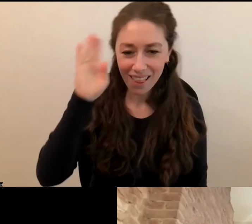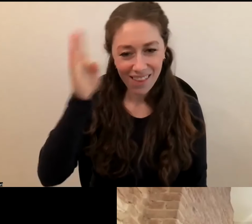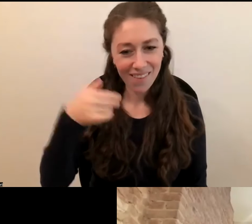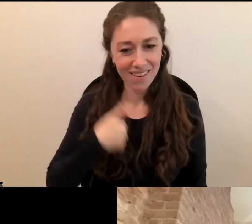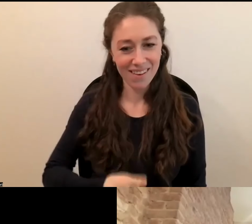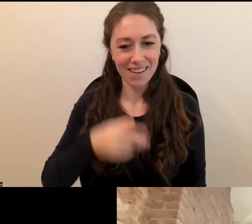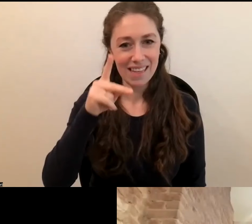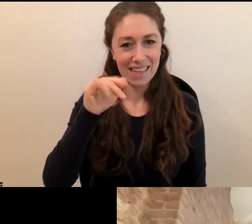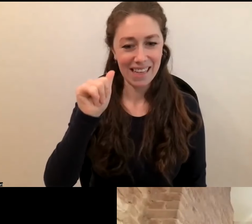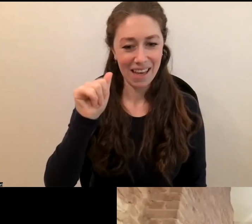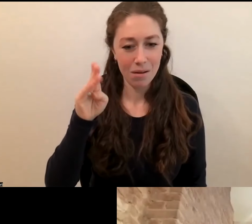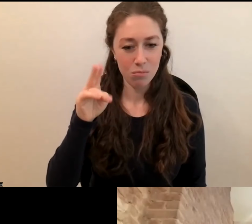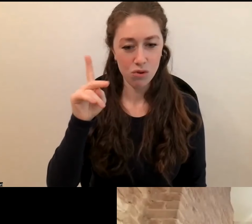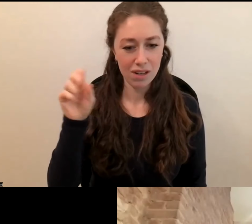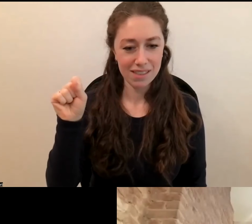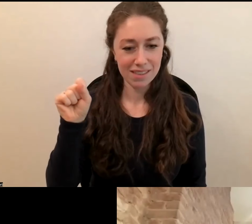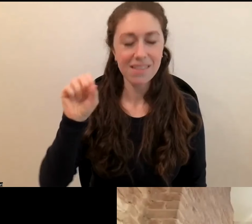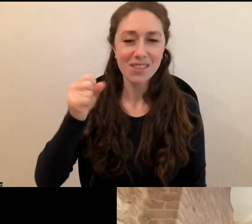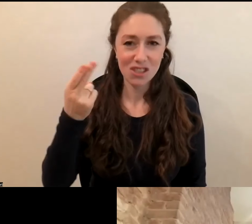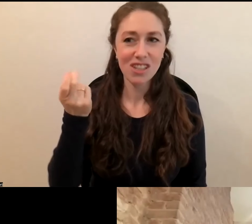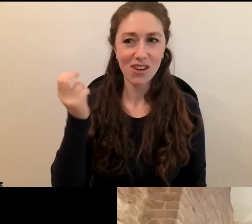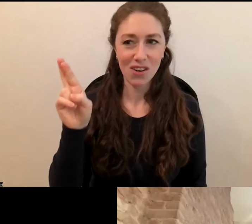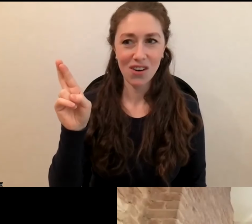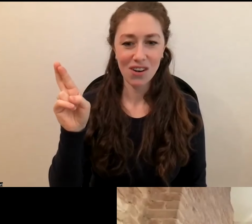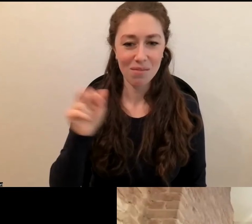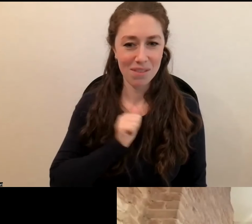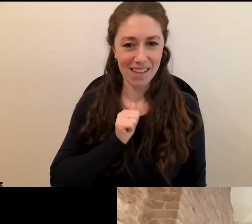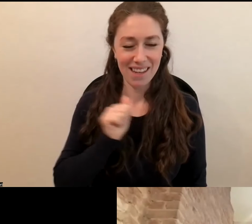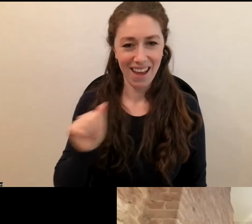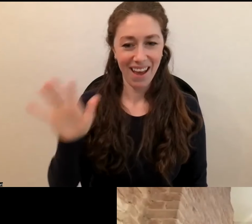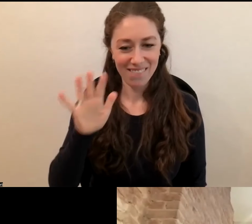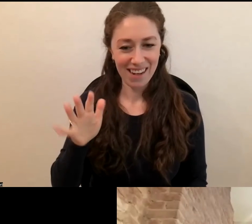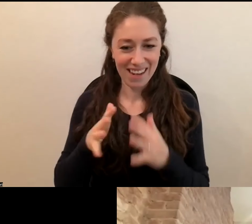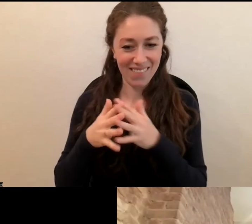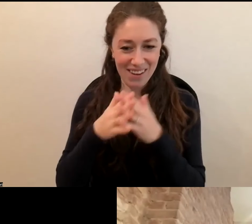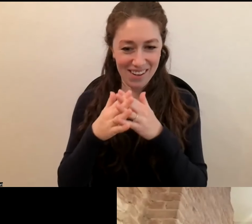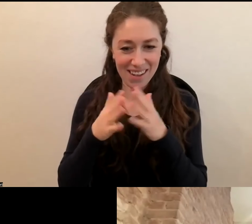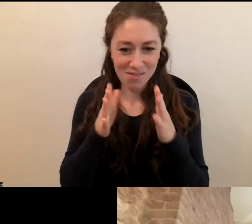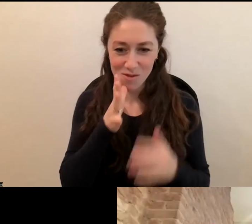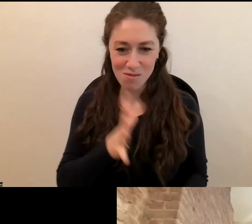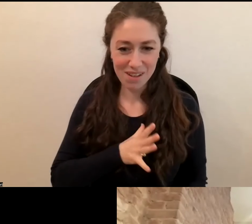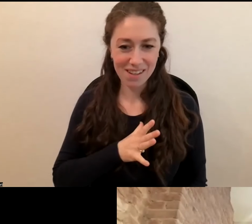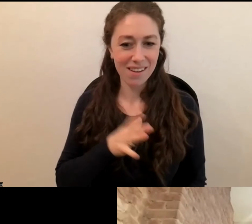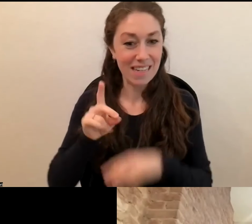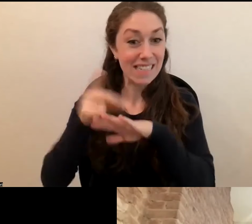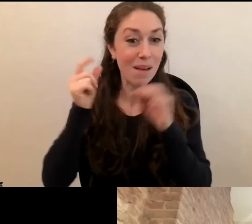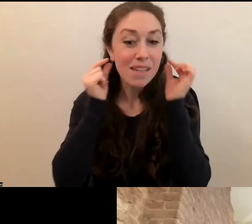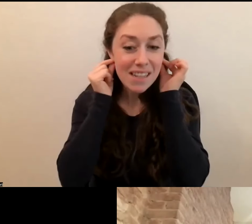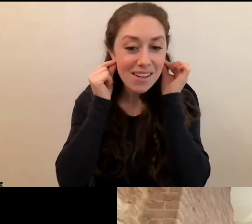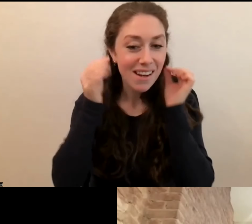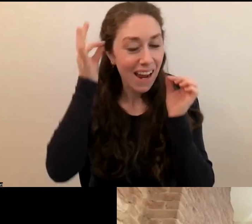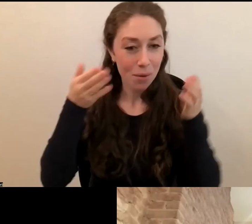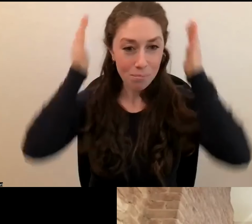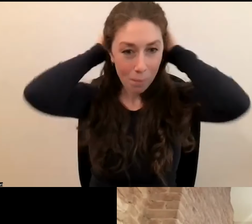Brooks. My pronouns are she, her. I'm an African-American woman. I have diamond earrings on and my hair pushed back right